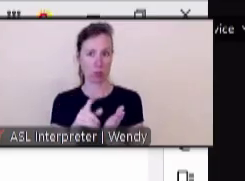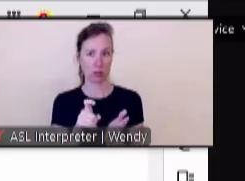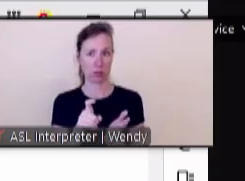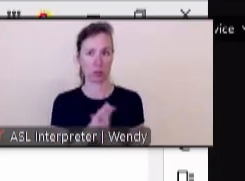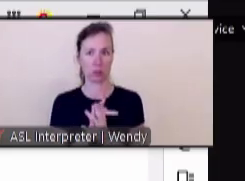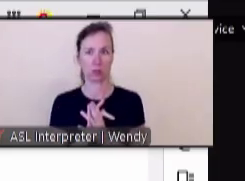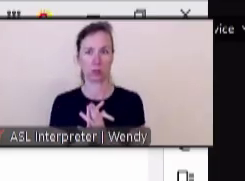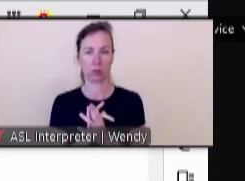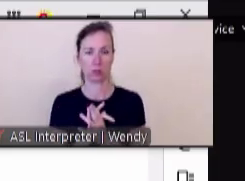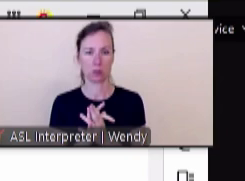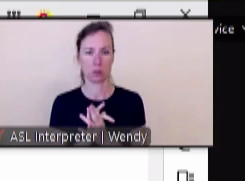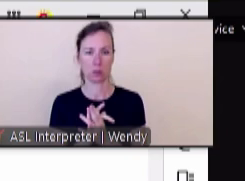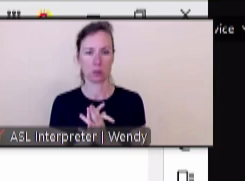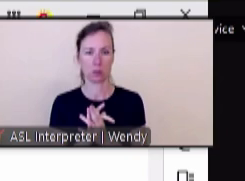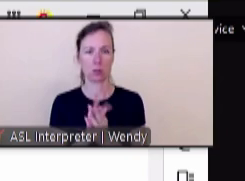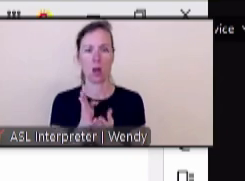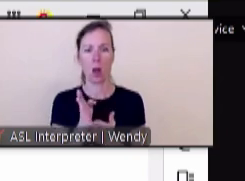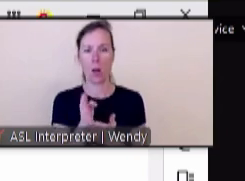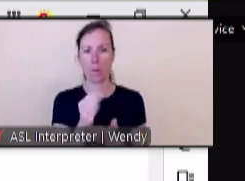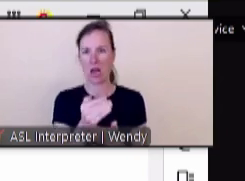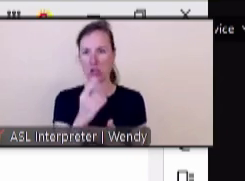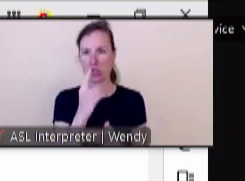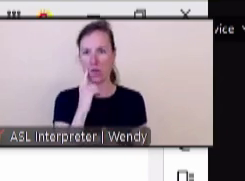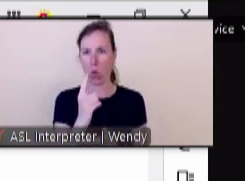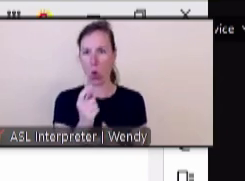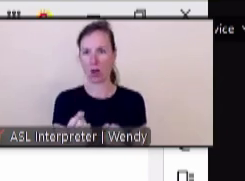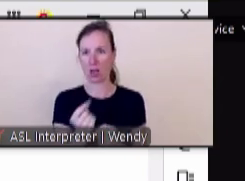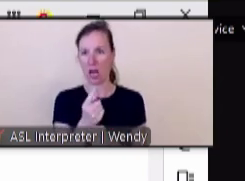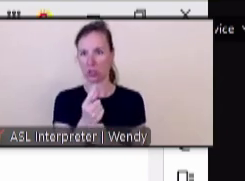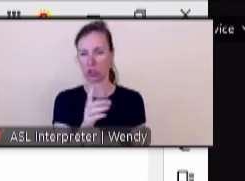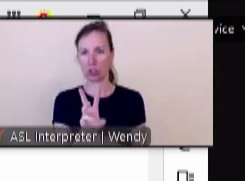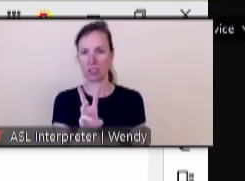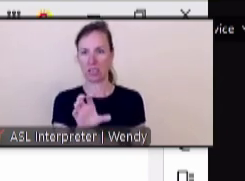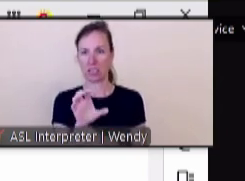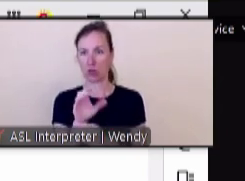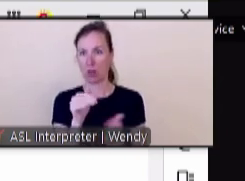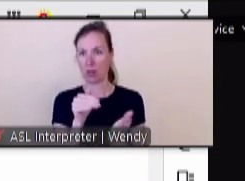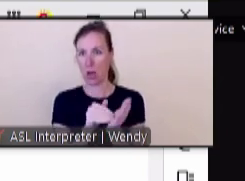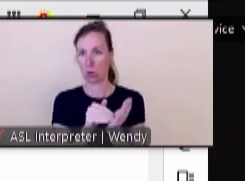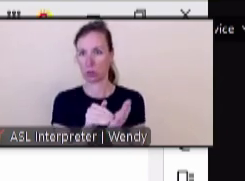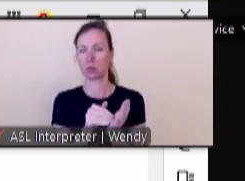Budgeted for 600,000 for next year. Yes. Okay.